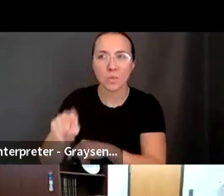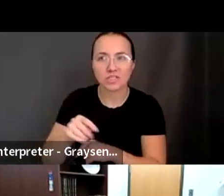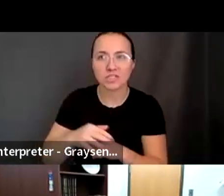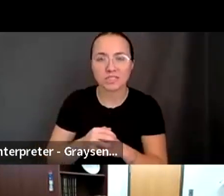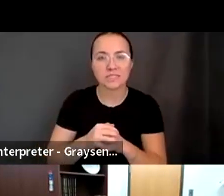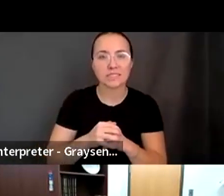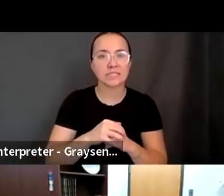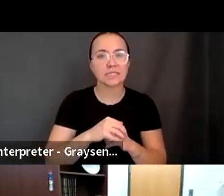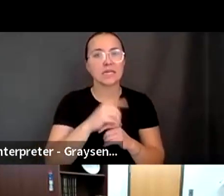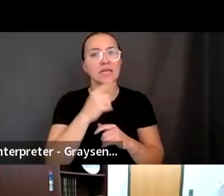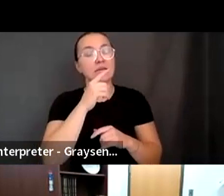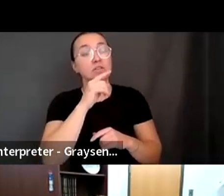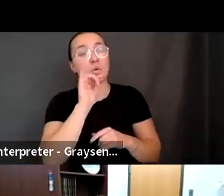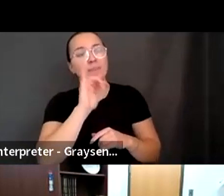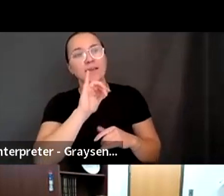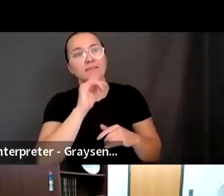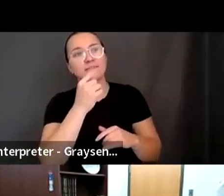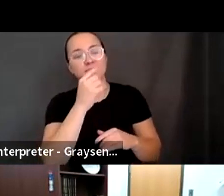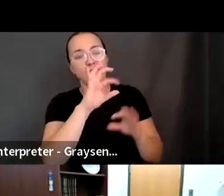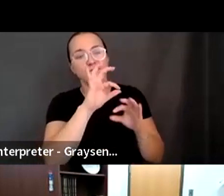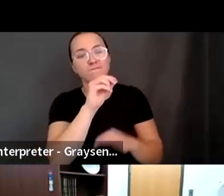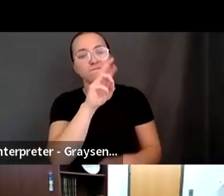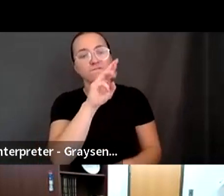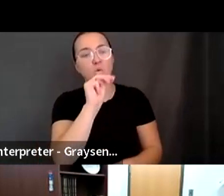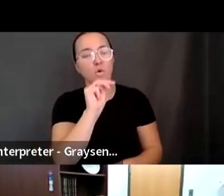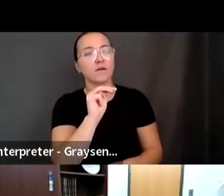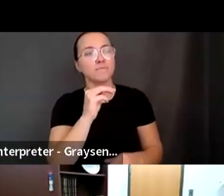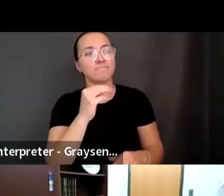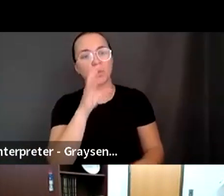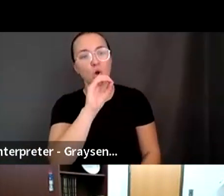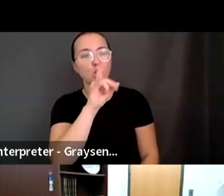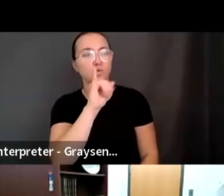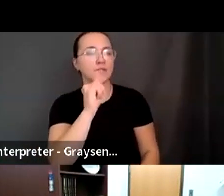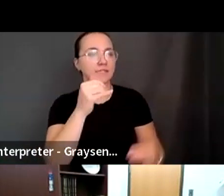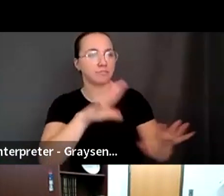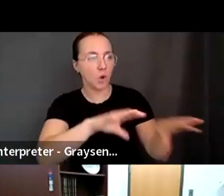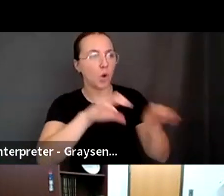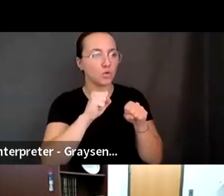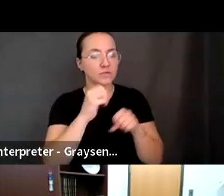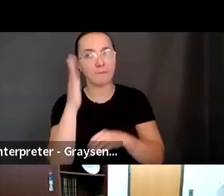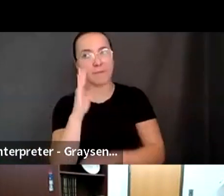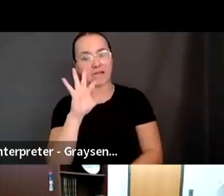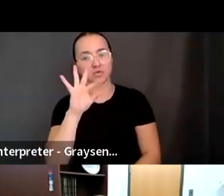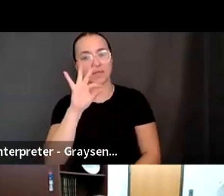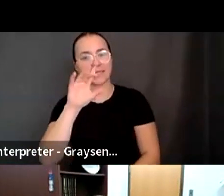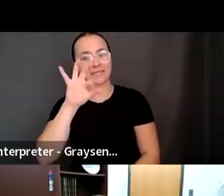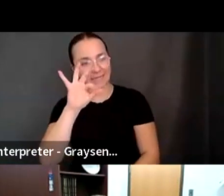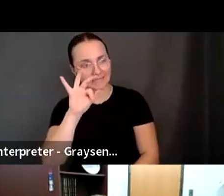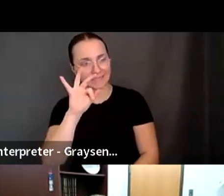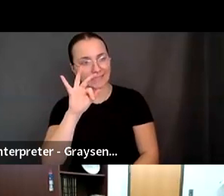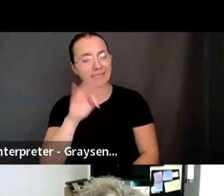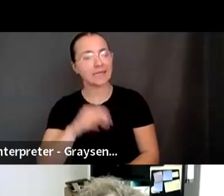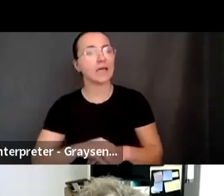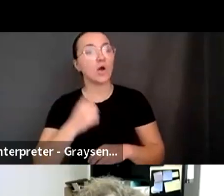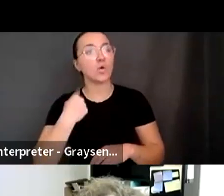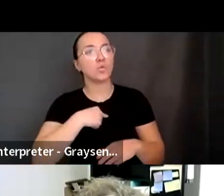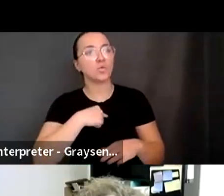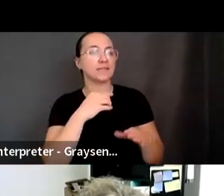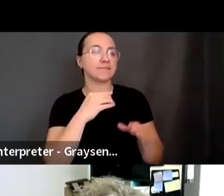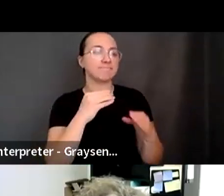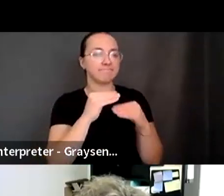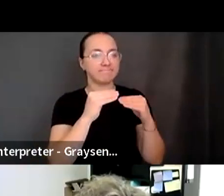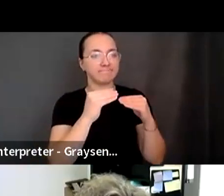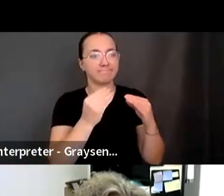that Codi throws. Back in 2019, we put together a forum and invited the city